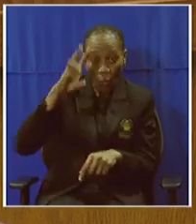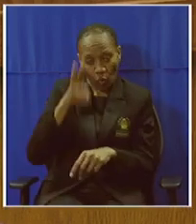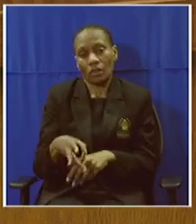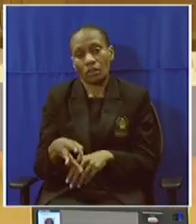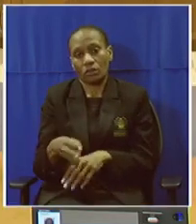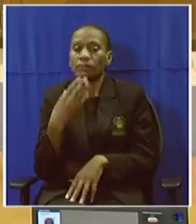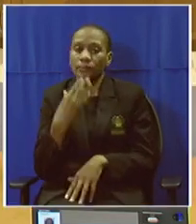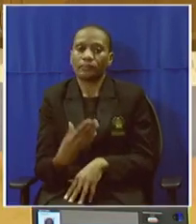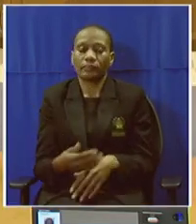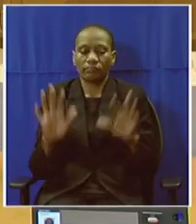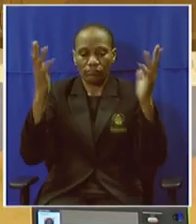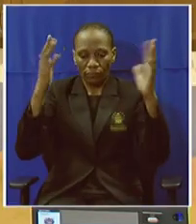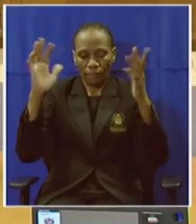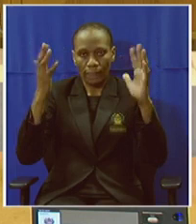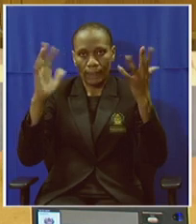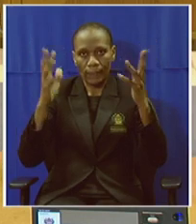very much, Honorable Member.